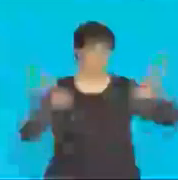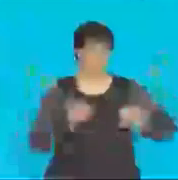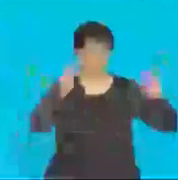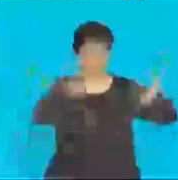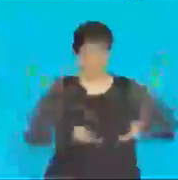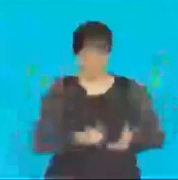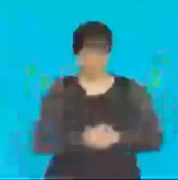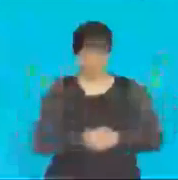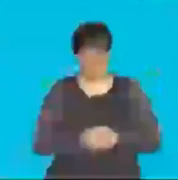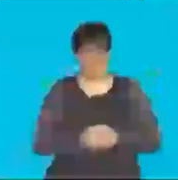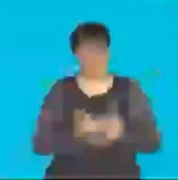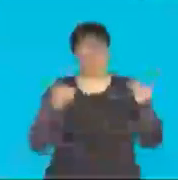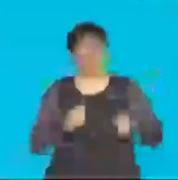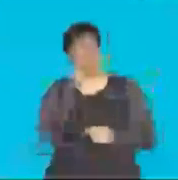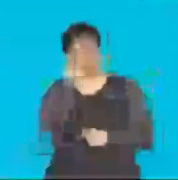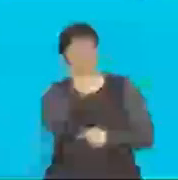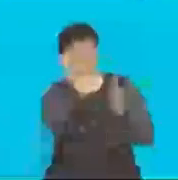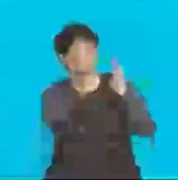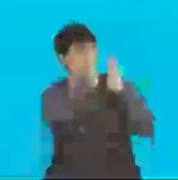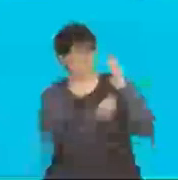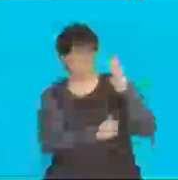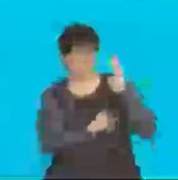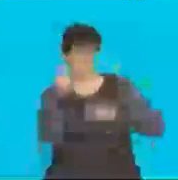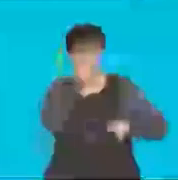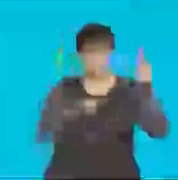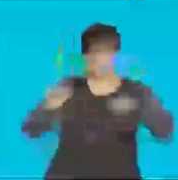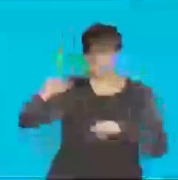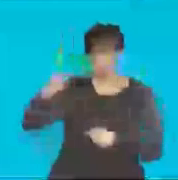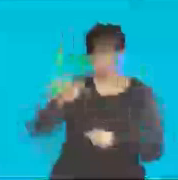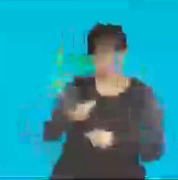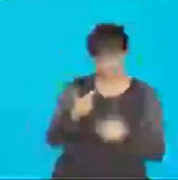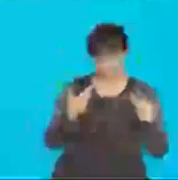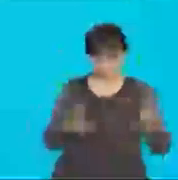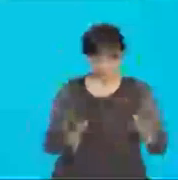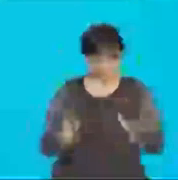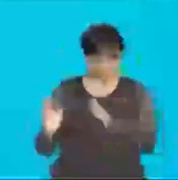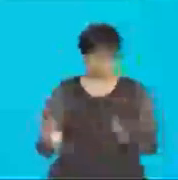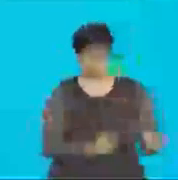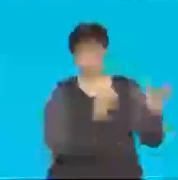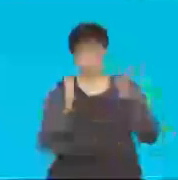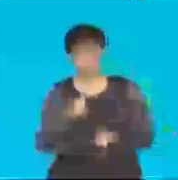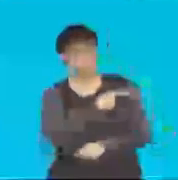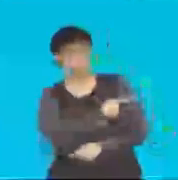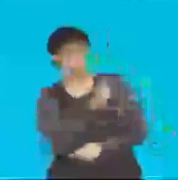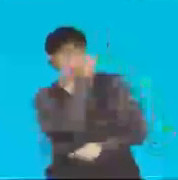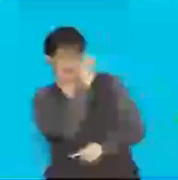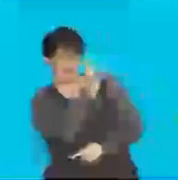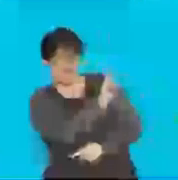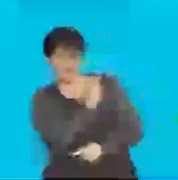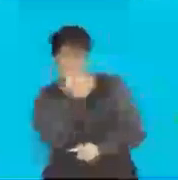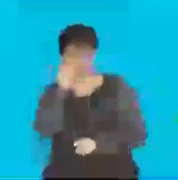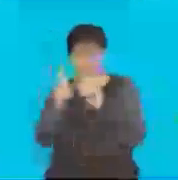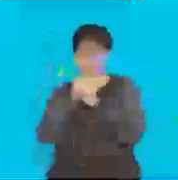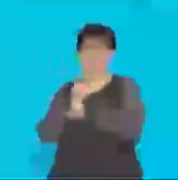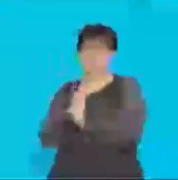Welcome back, life science learners. We were looking at terms and we're revising genetics. Now let's apply some of that understanding to a